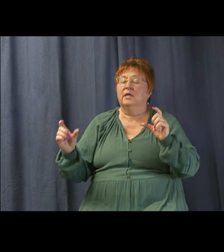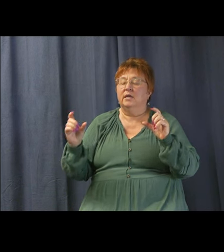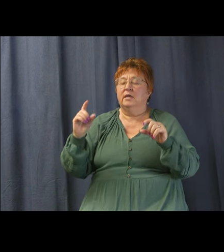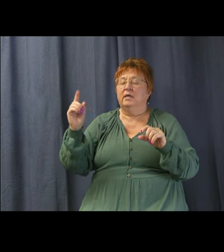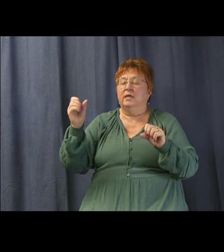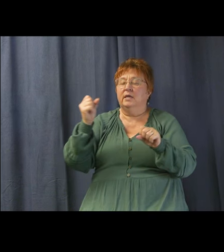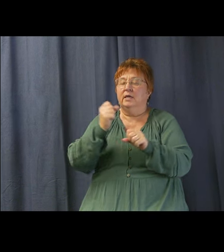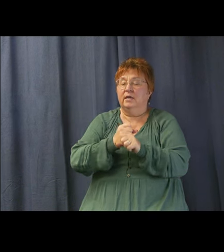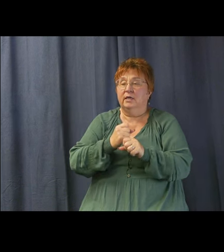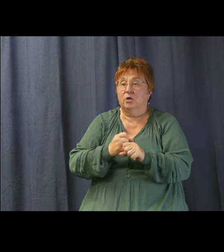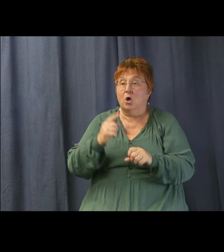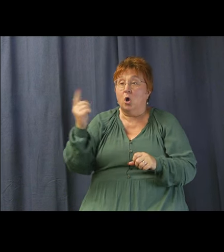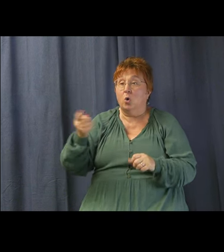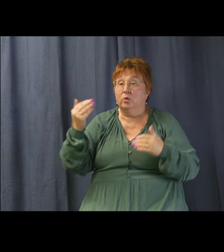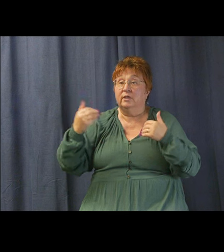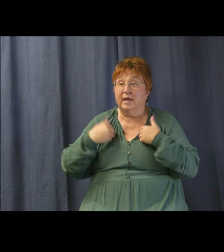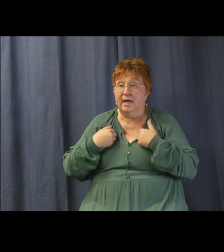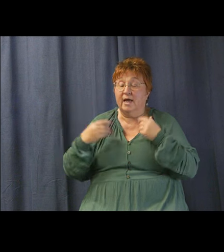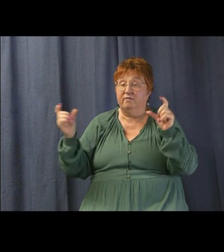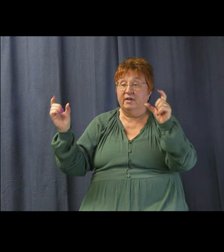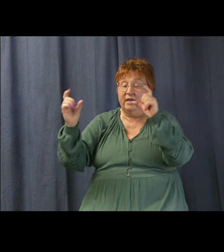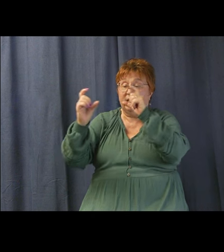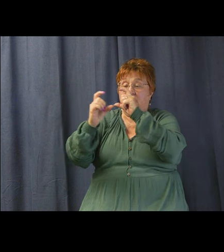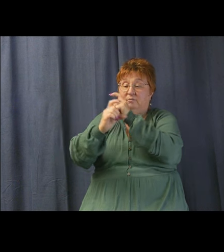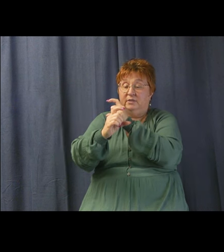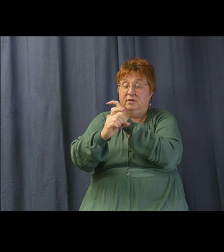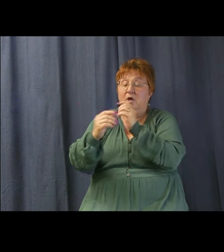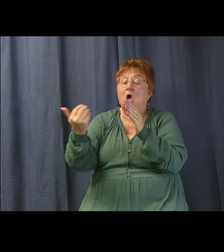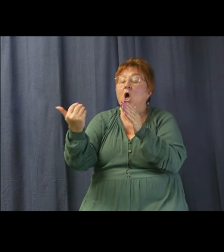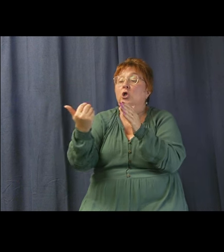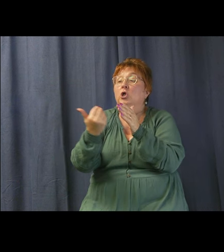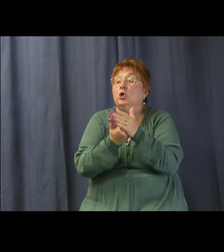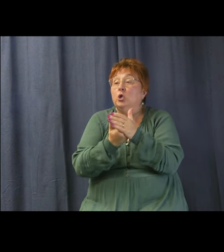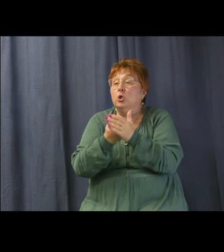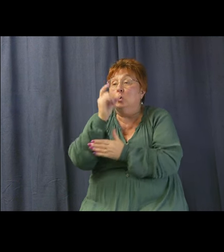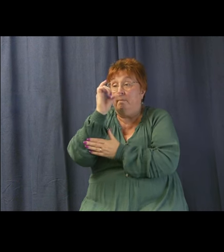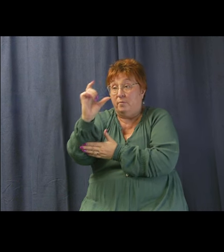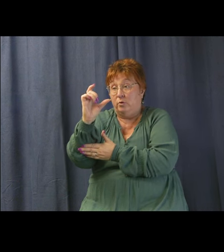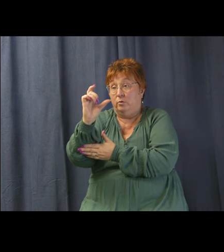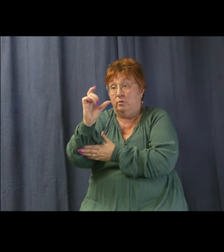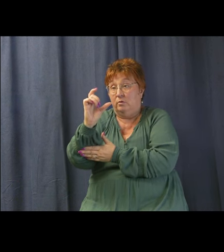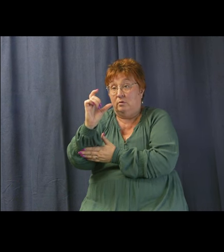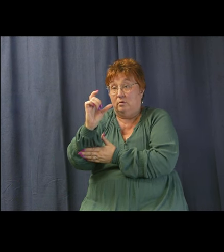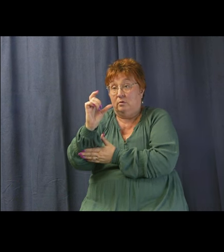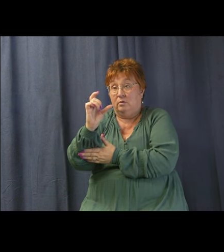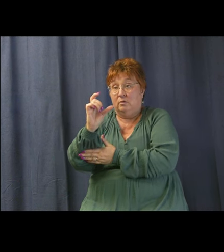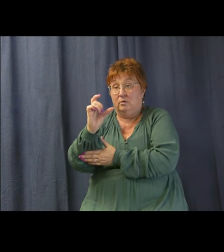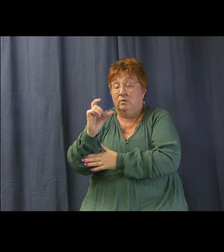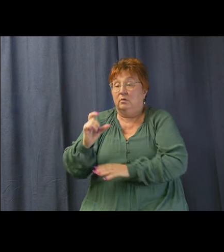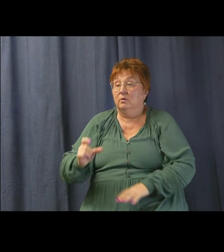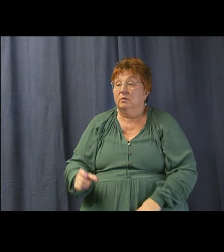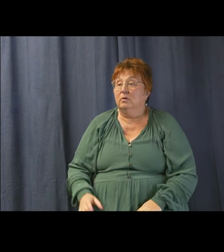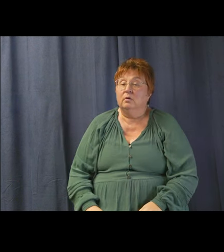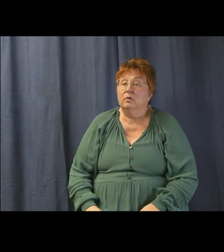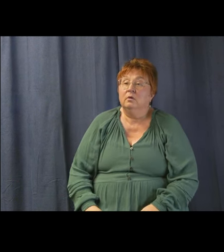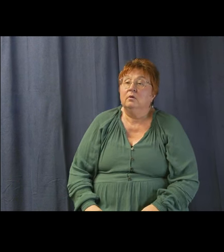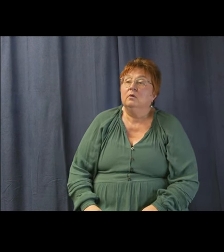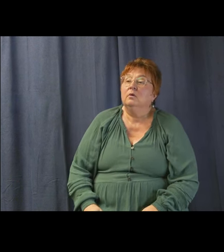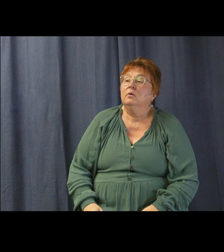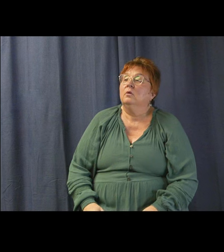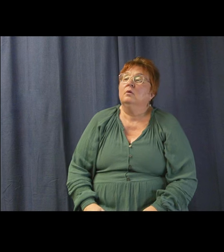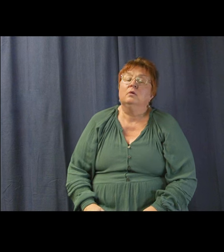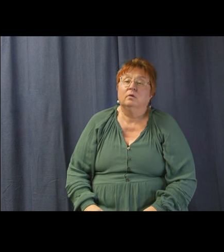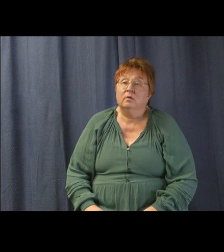Rosh Hashanah is on a new moon. You can only have a solar eclipse on a new moon. So what this is saying, not winter, spring, summer, fall, he's creating